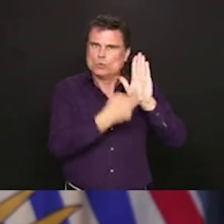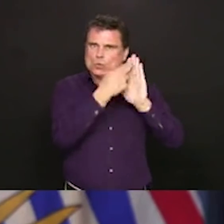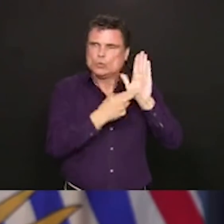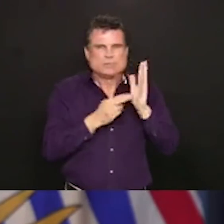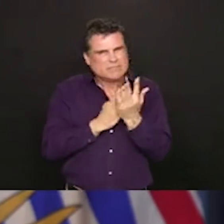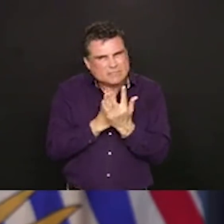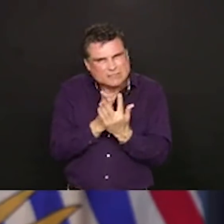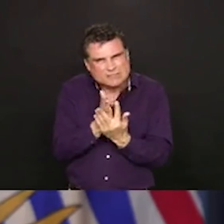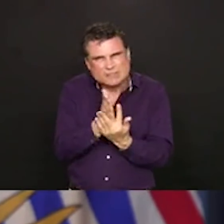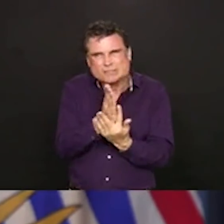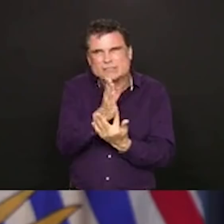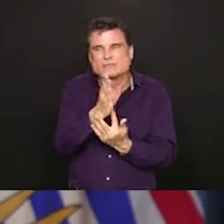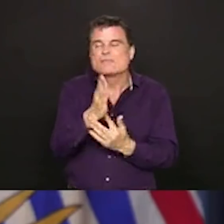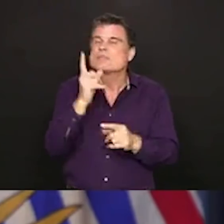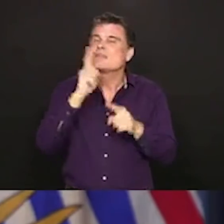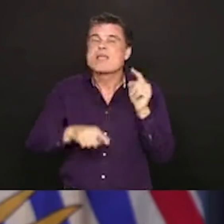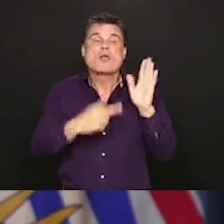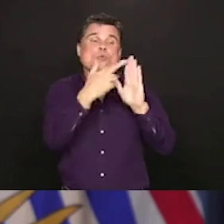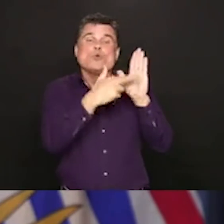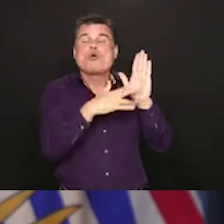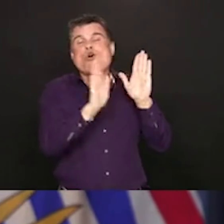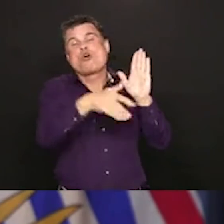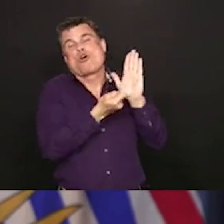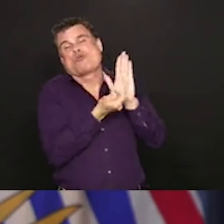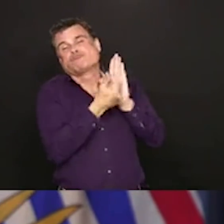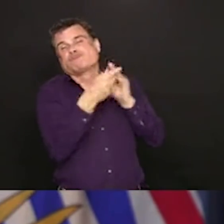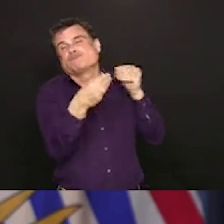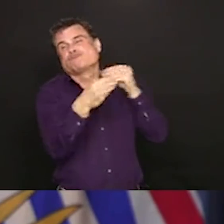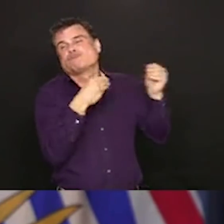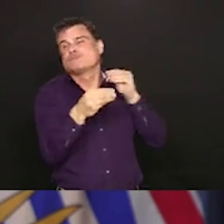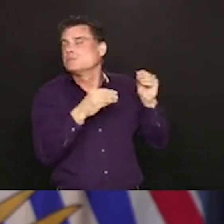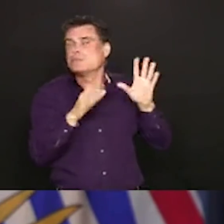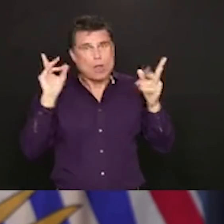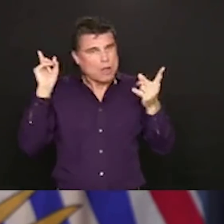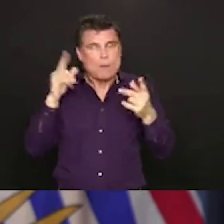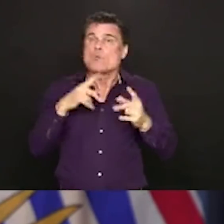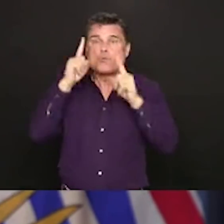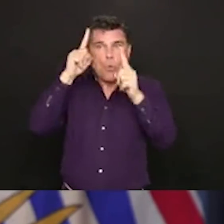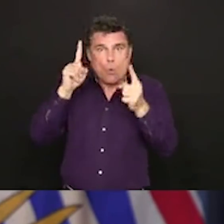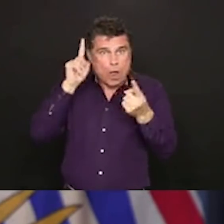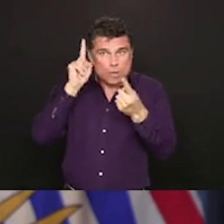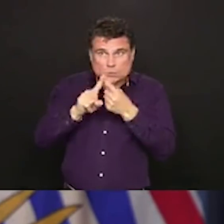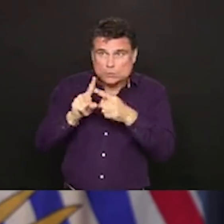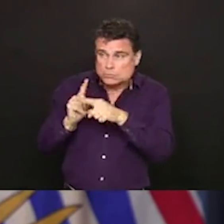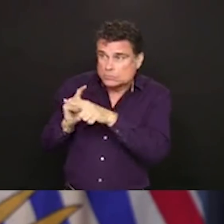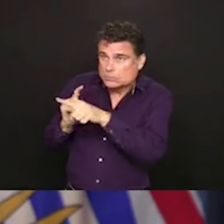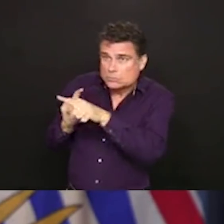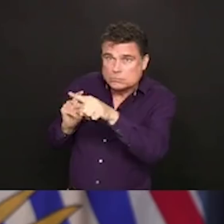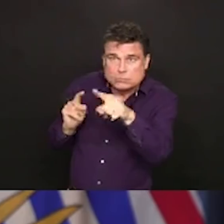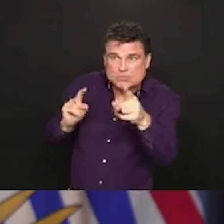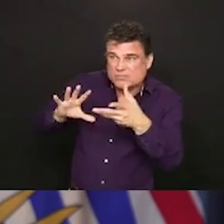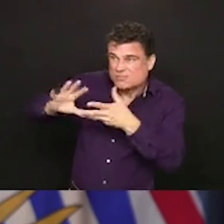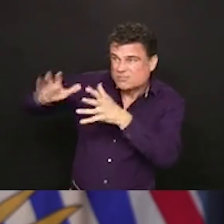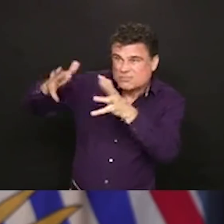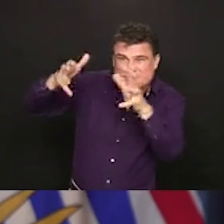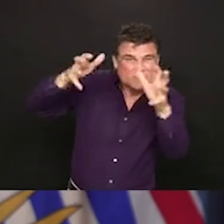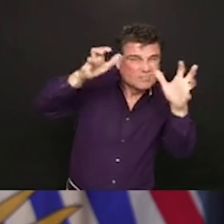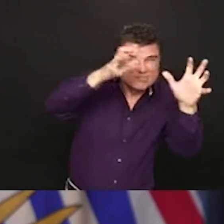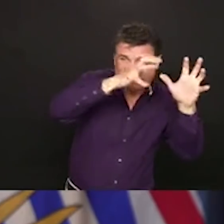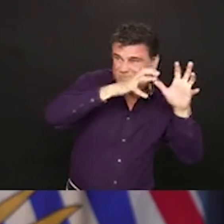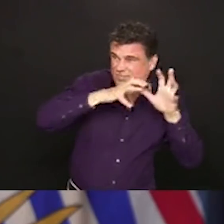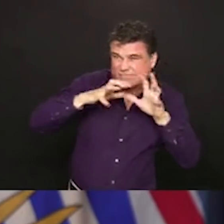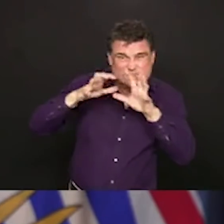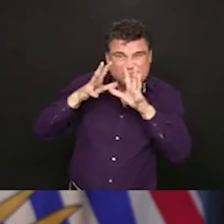our business owners, they can join the essential workers who have done so much these past weeks to keep our economy going, to keep